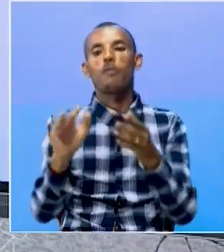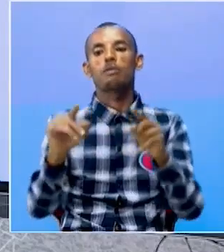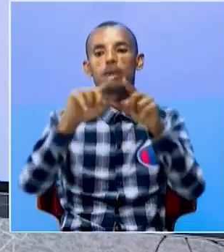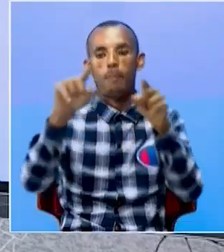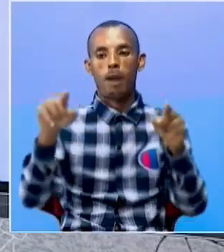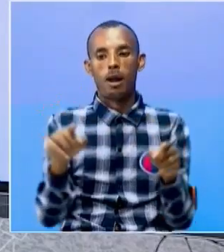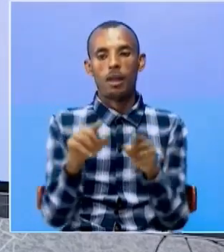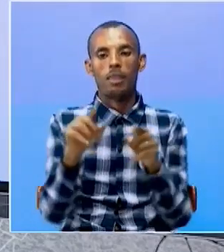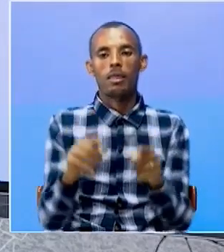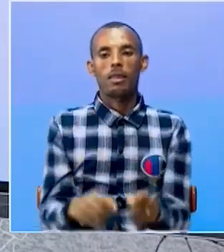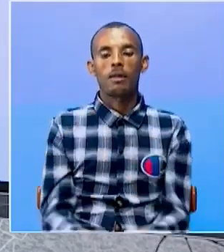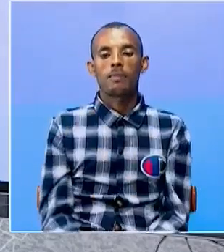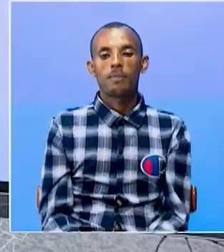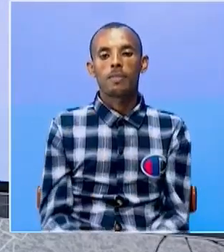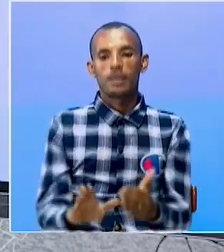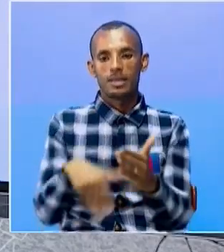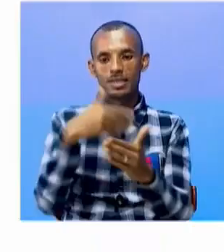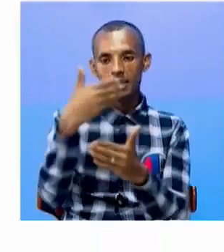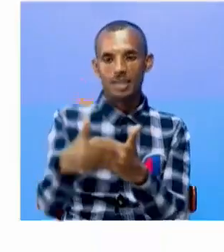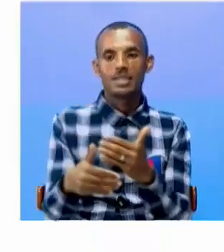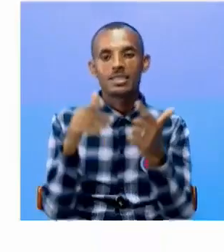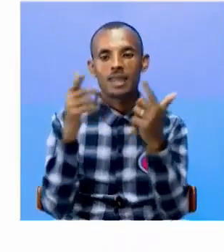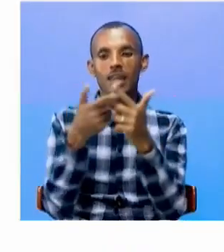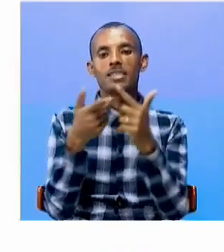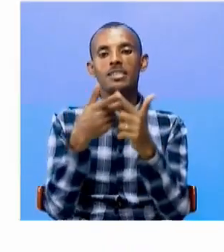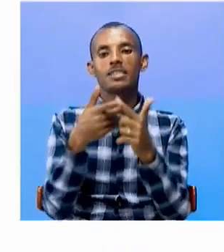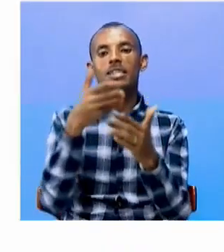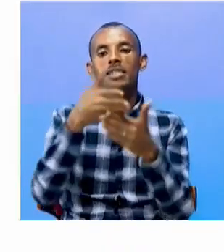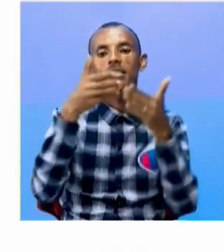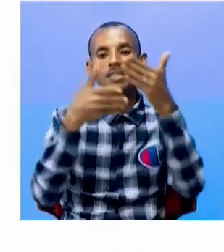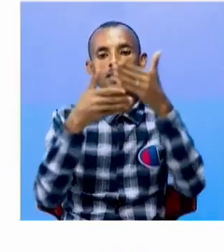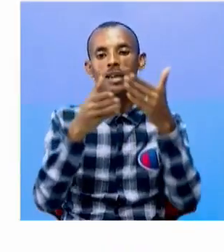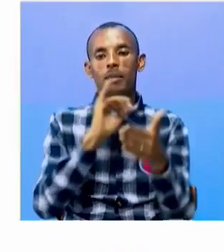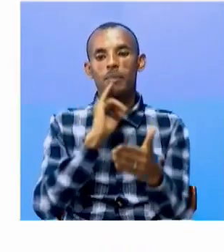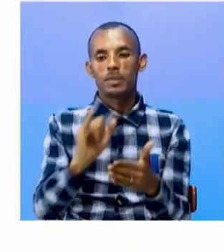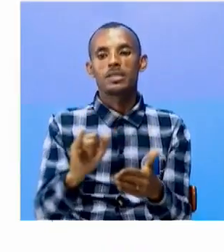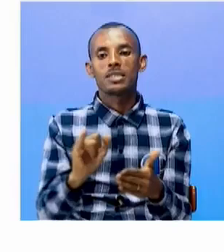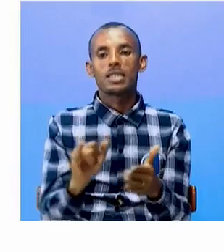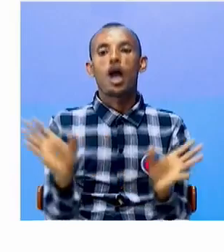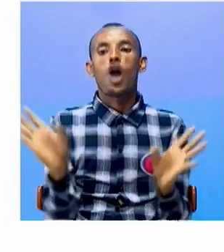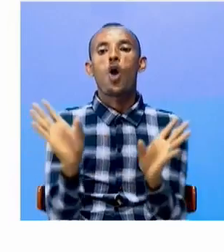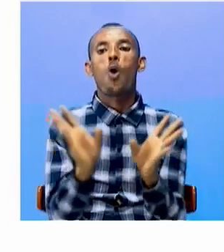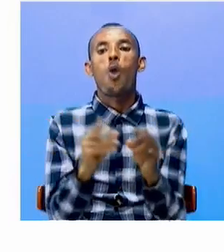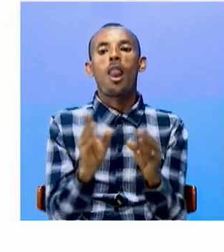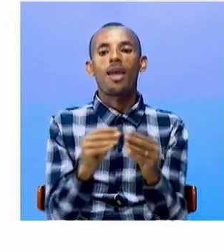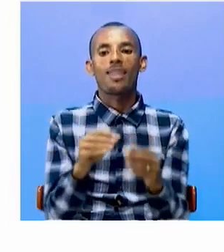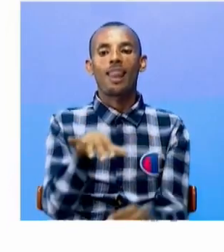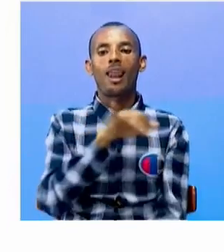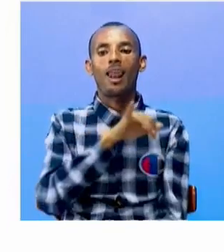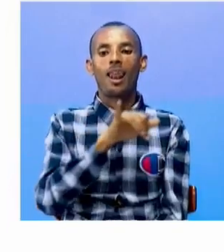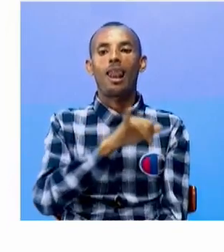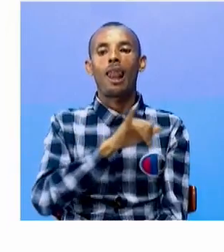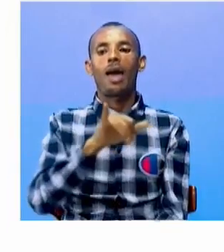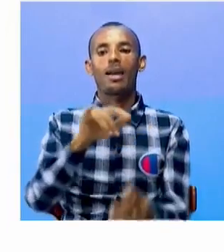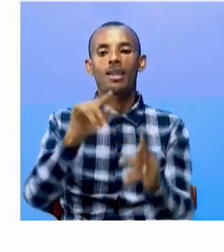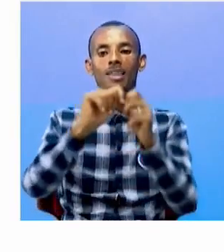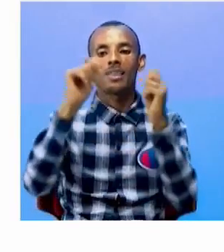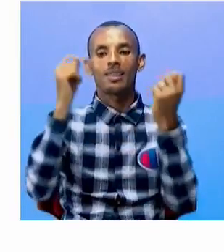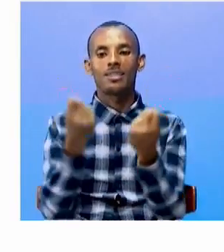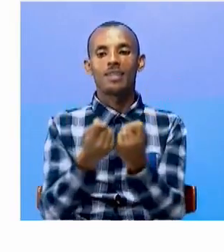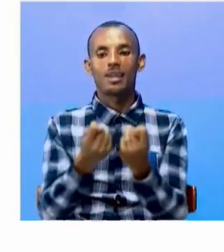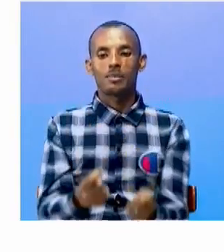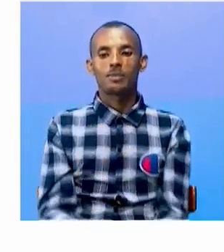bracket. Then the next step, collect like terms. Collect like